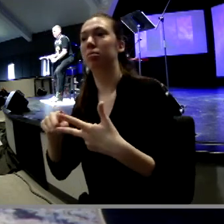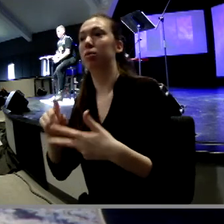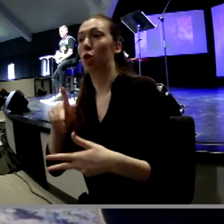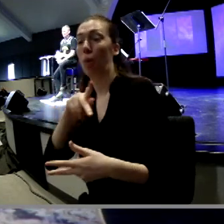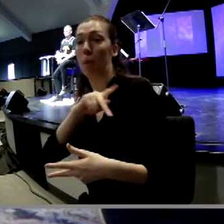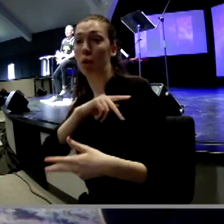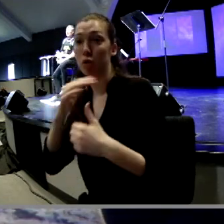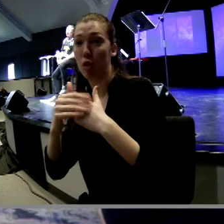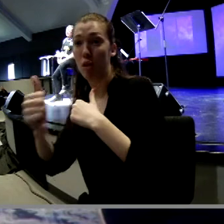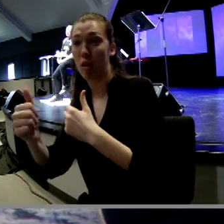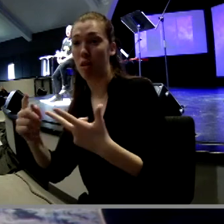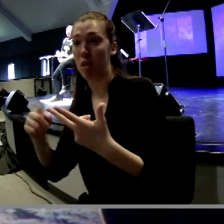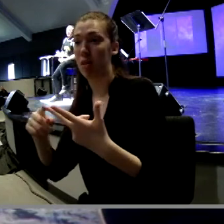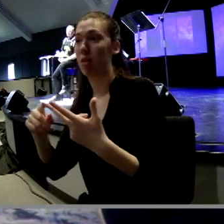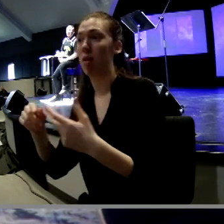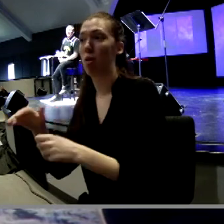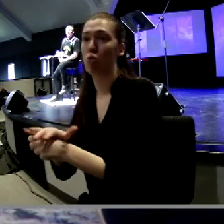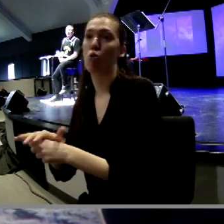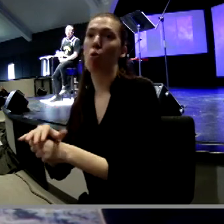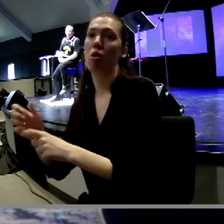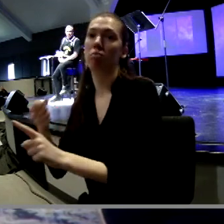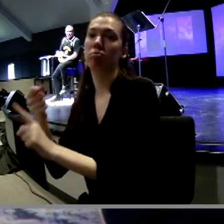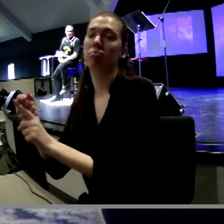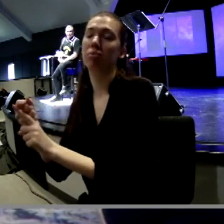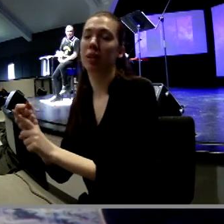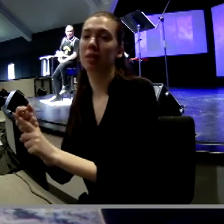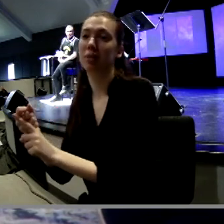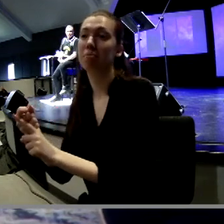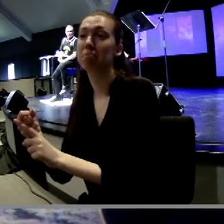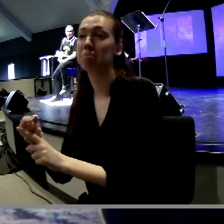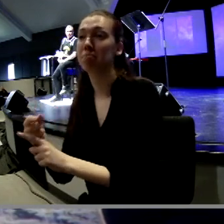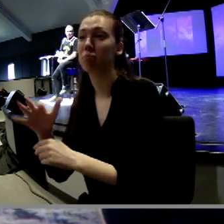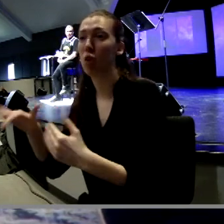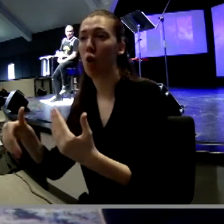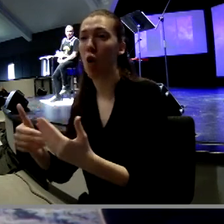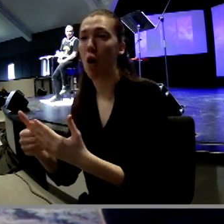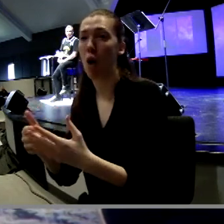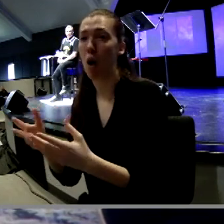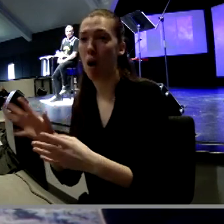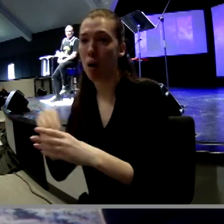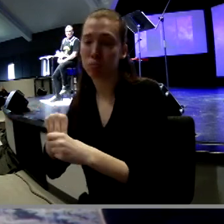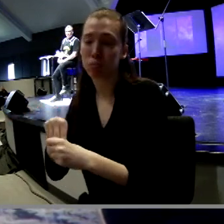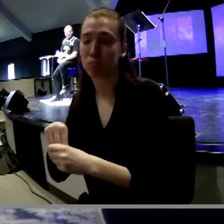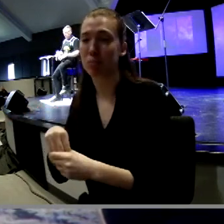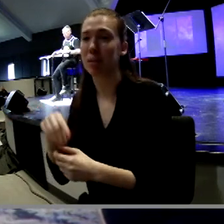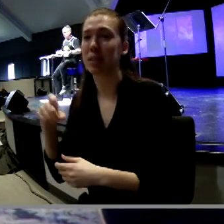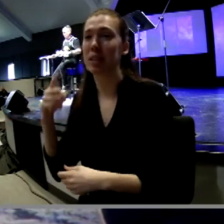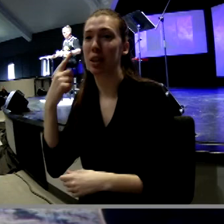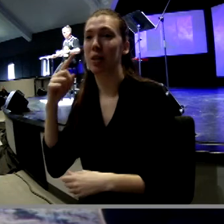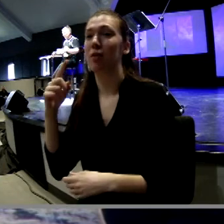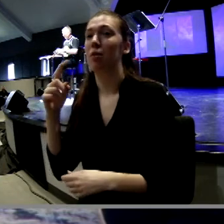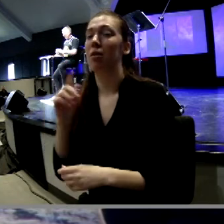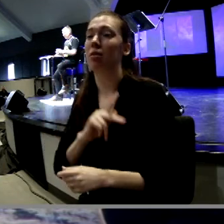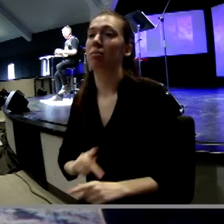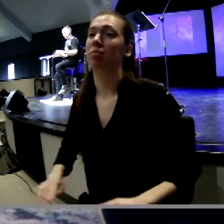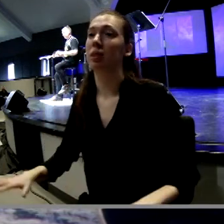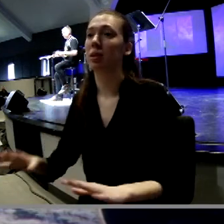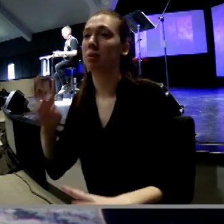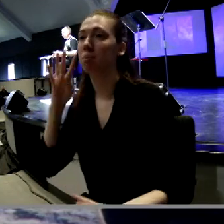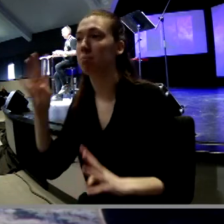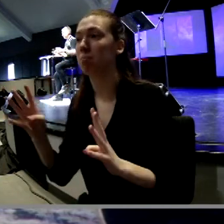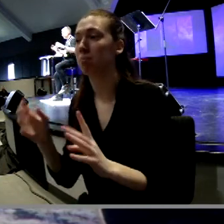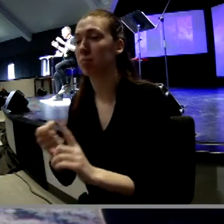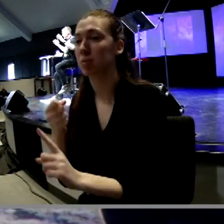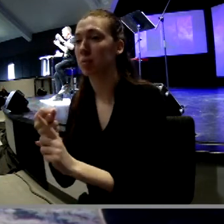impact. That's what it takes to have a kingdom imagination. So stop thinking in your perspective, in your